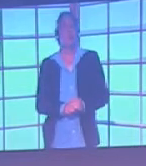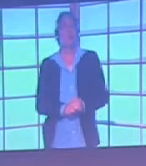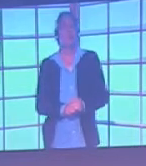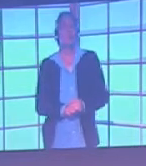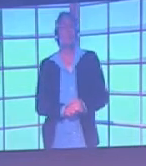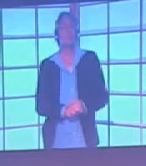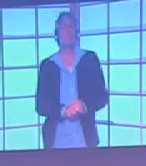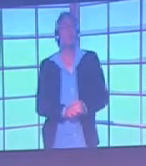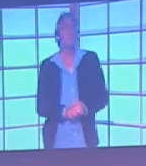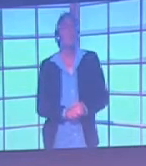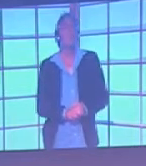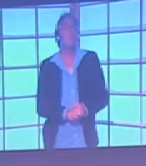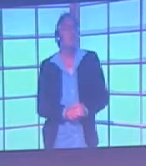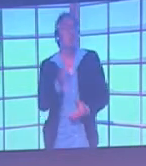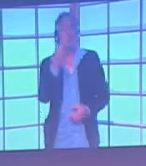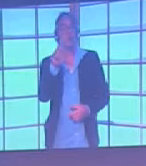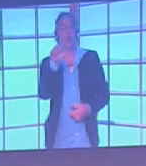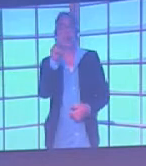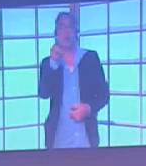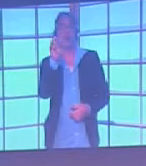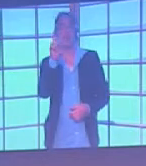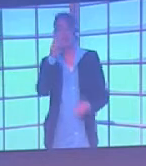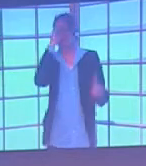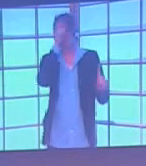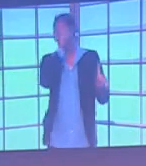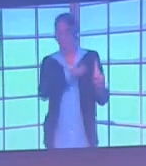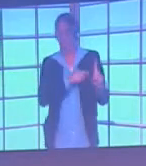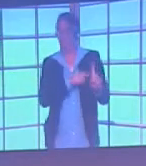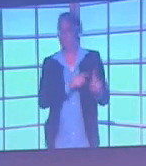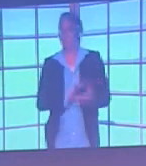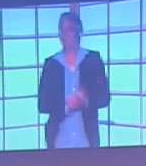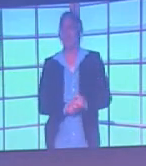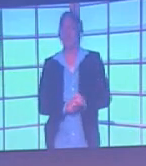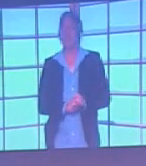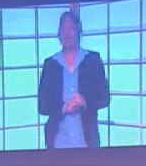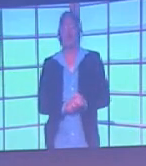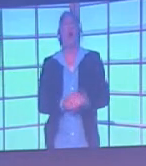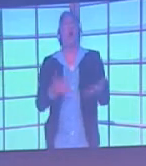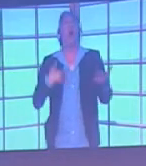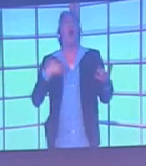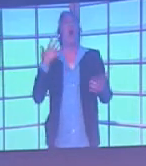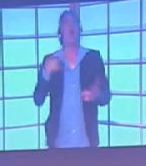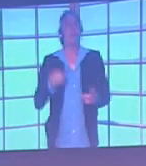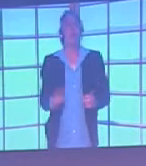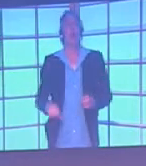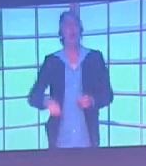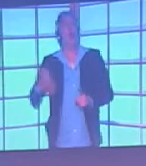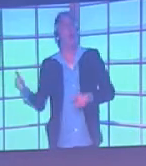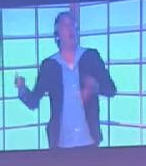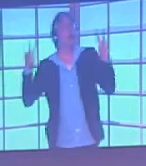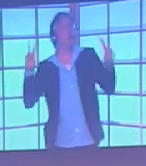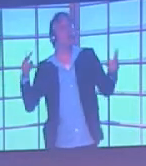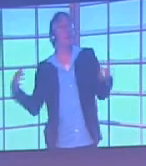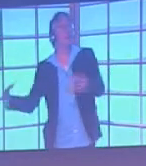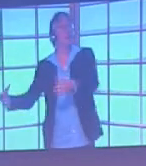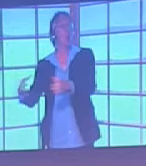are different problems concerning the other fans,